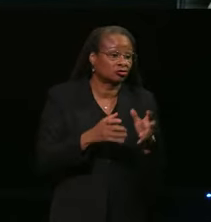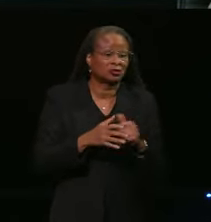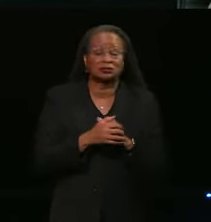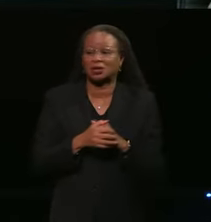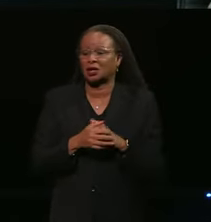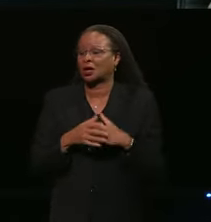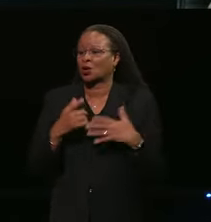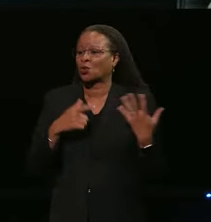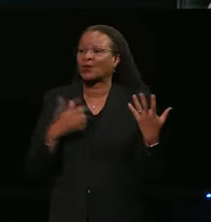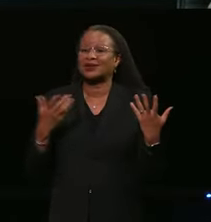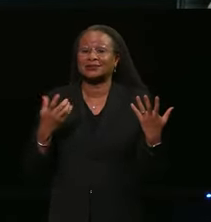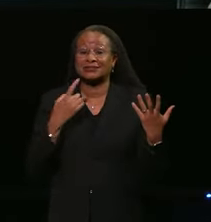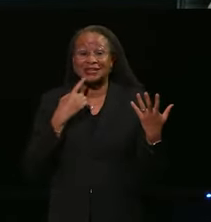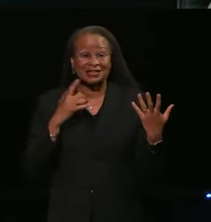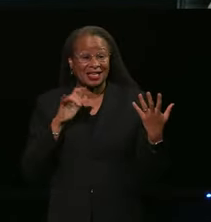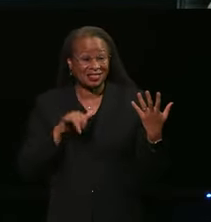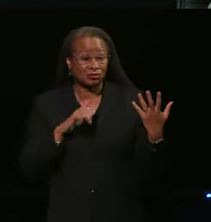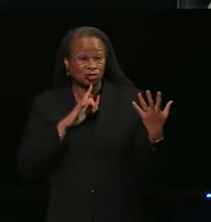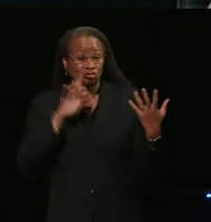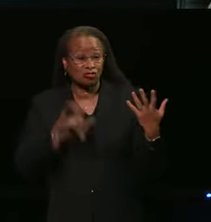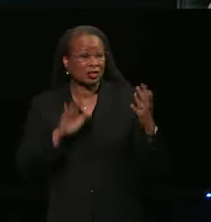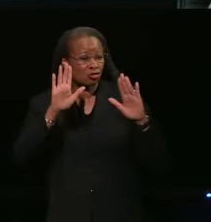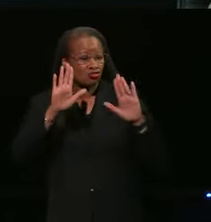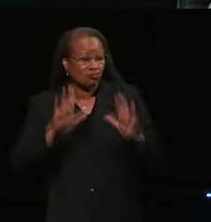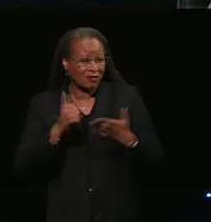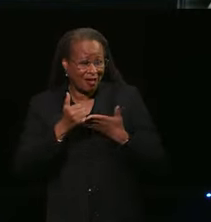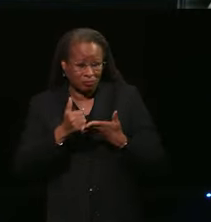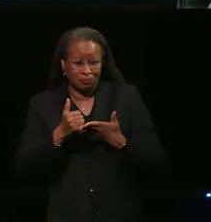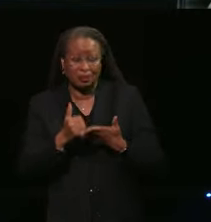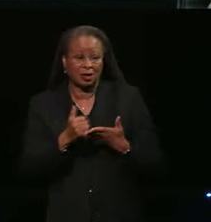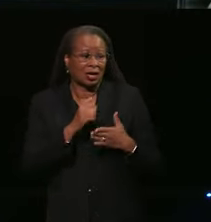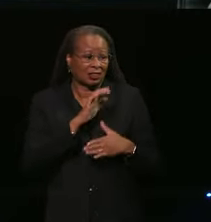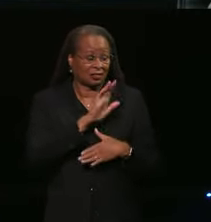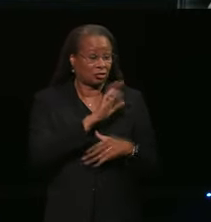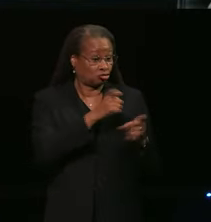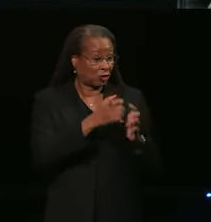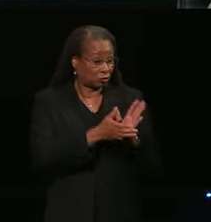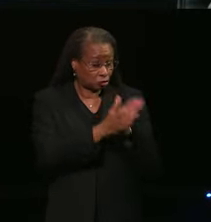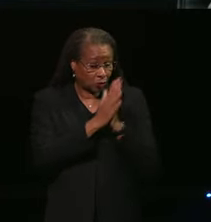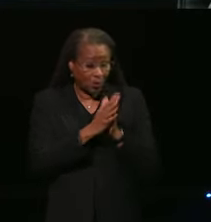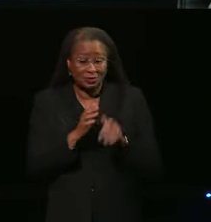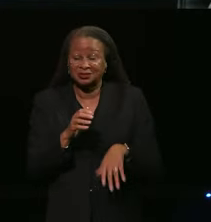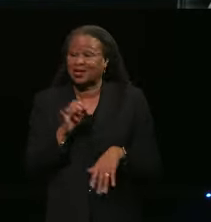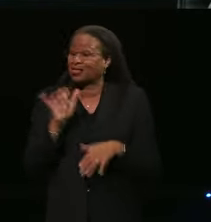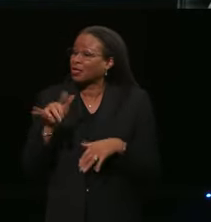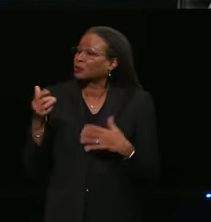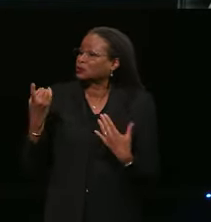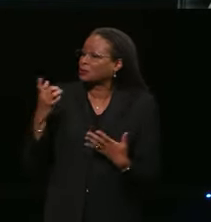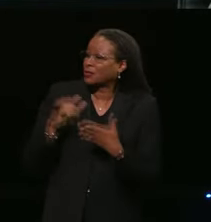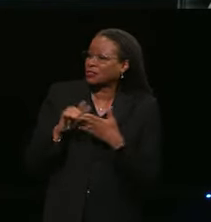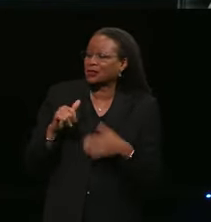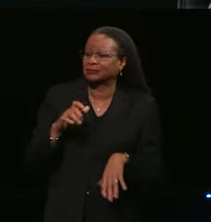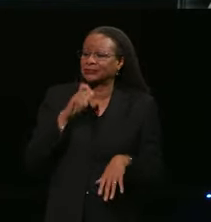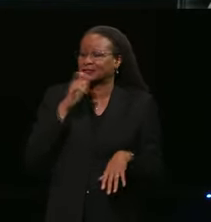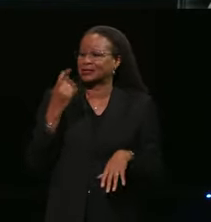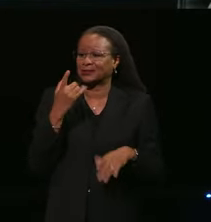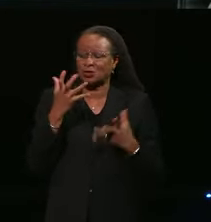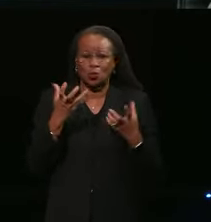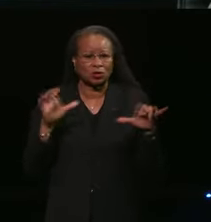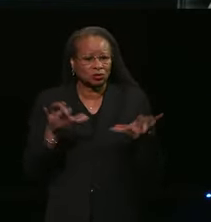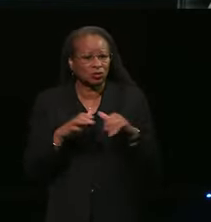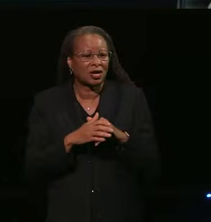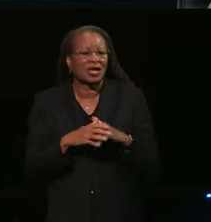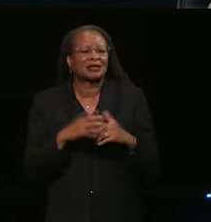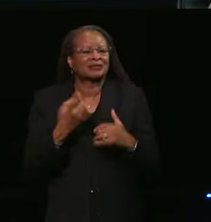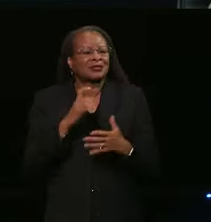is saying is that this was a really great help. You know, it's like it was something that it's not that something that you want to do. It's